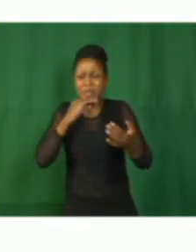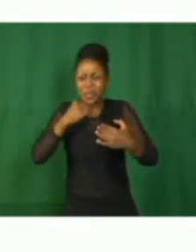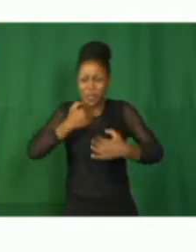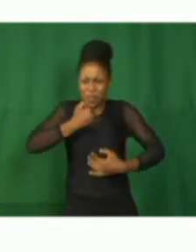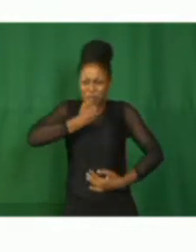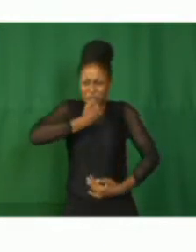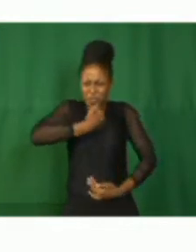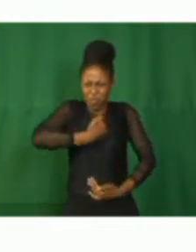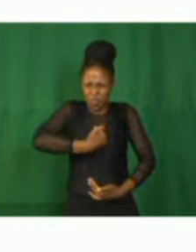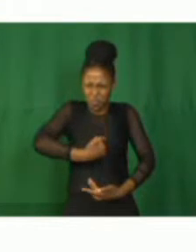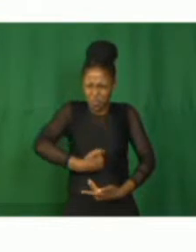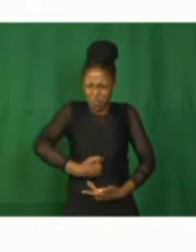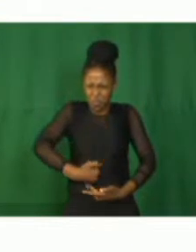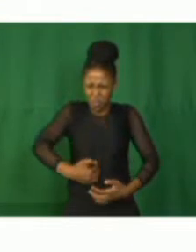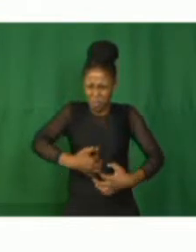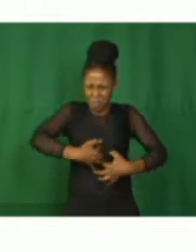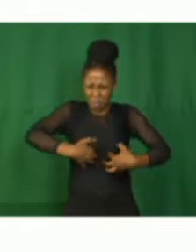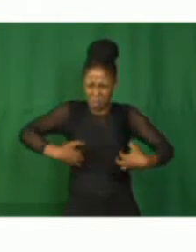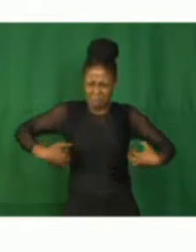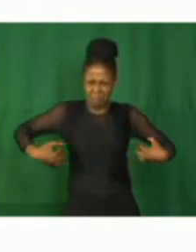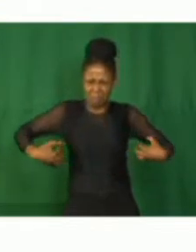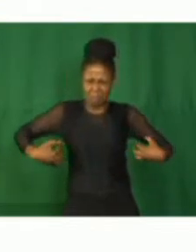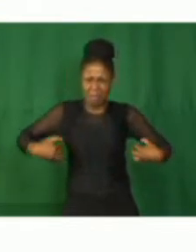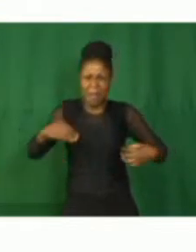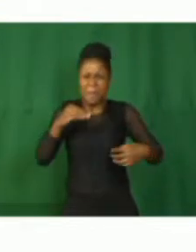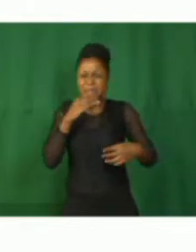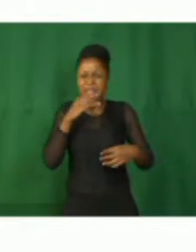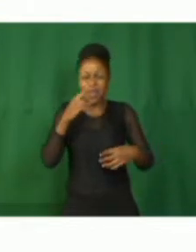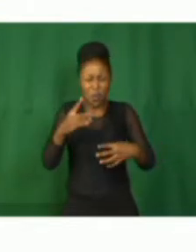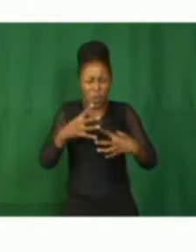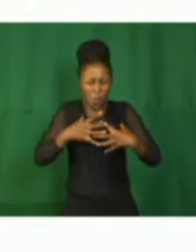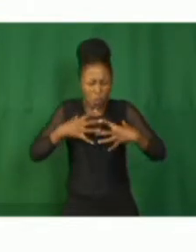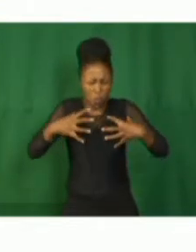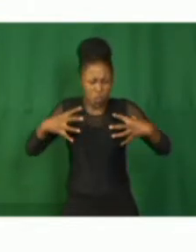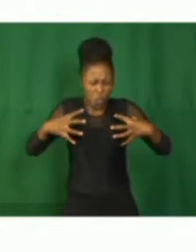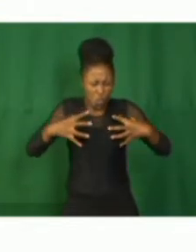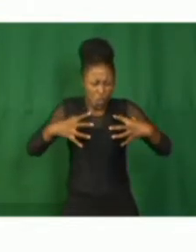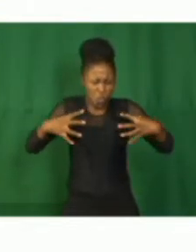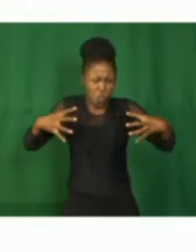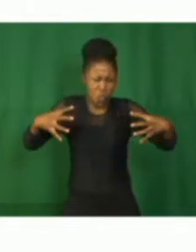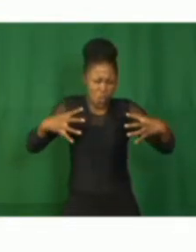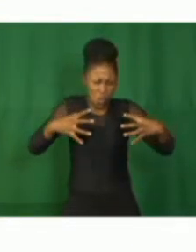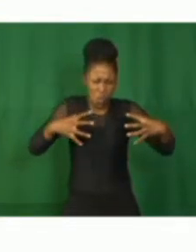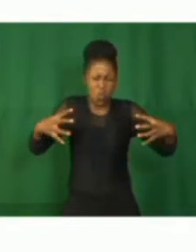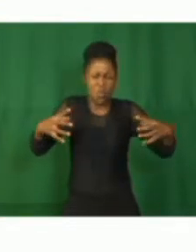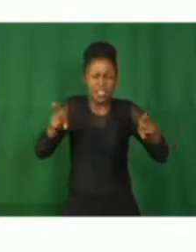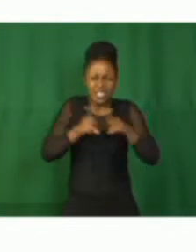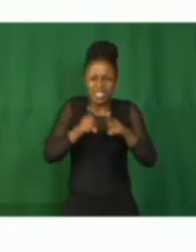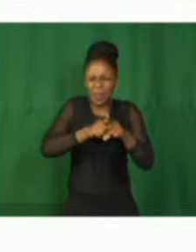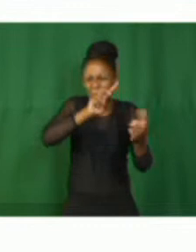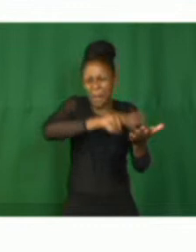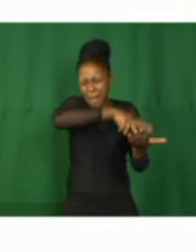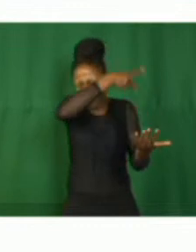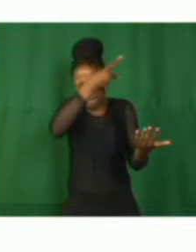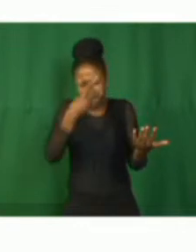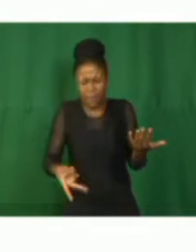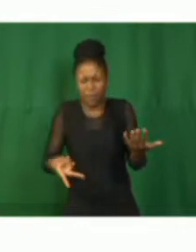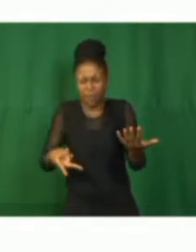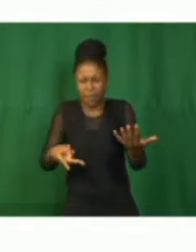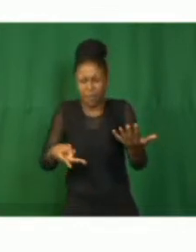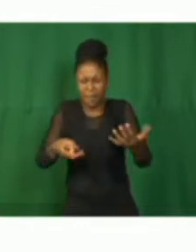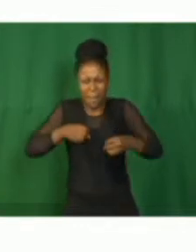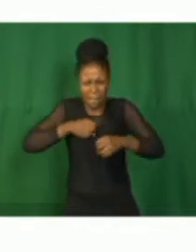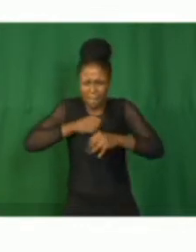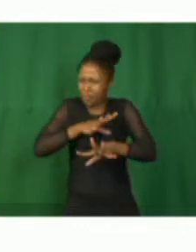sort of like he swelled up, and then he fell and everything came out. So now,